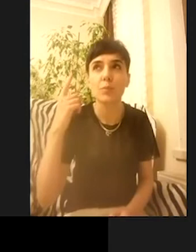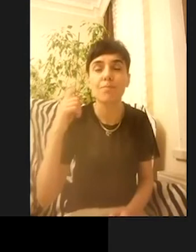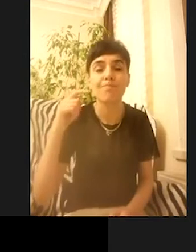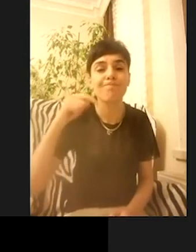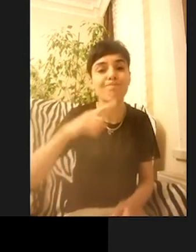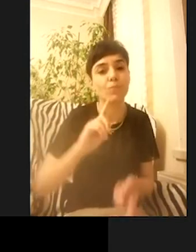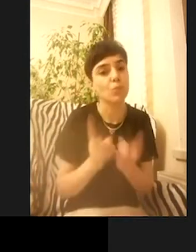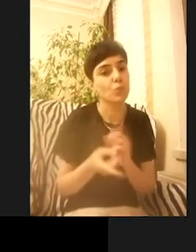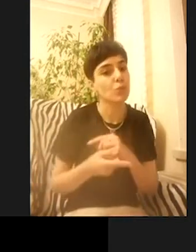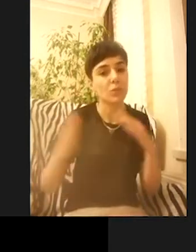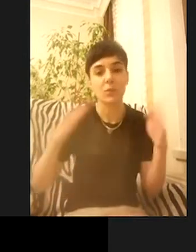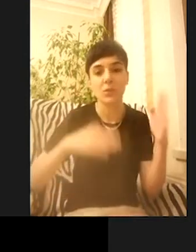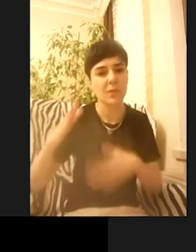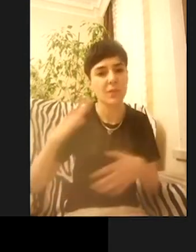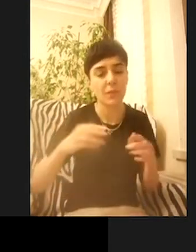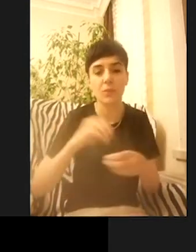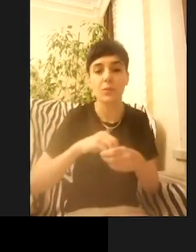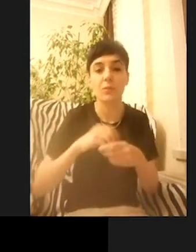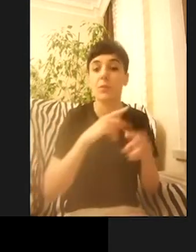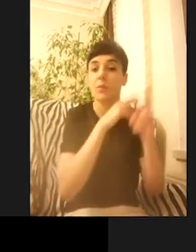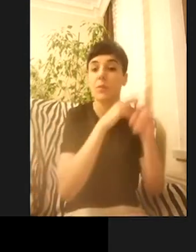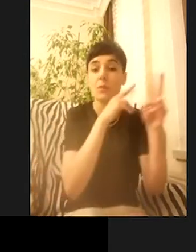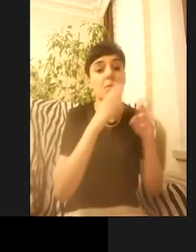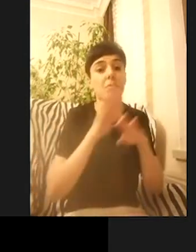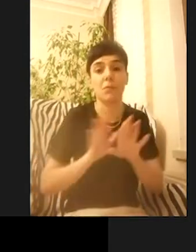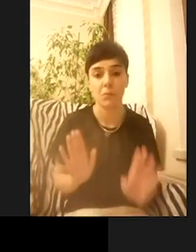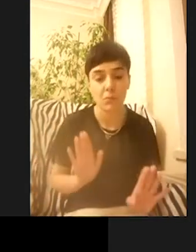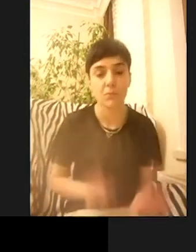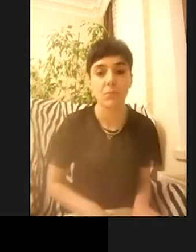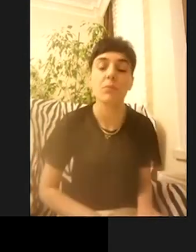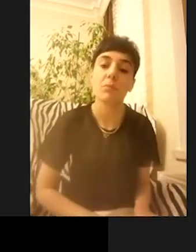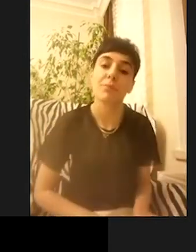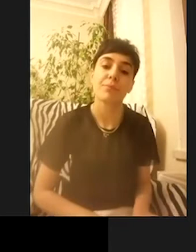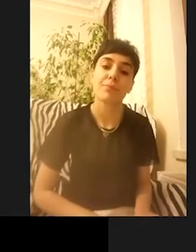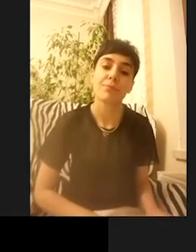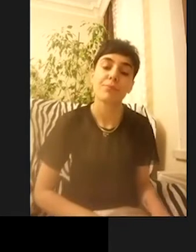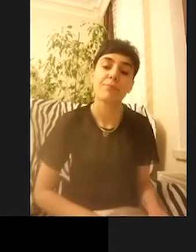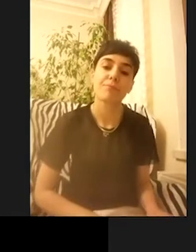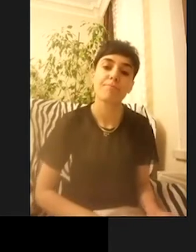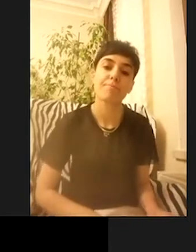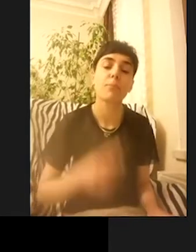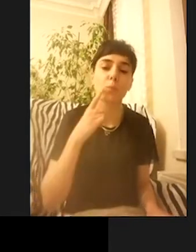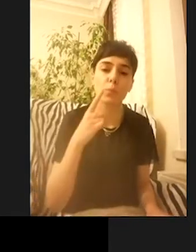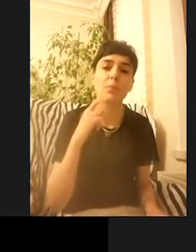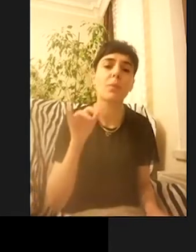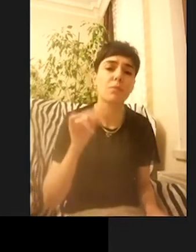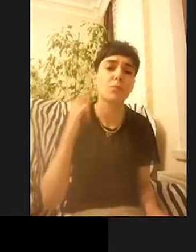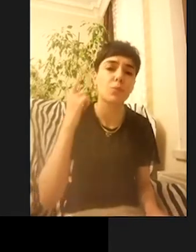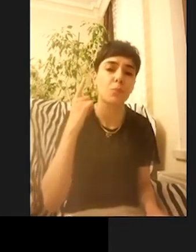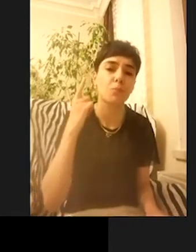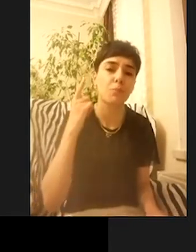yeah. Yeah, I agree with that. But I mean, I consider, in my personal